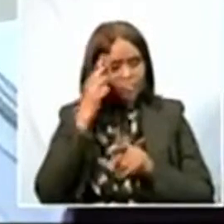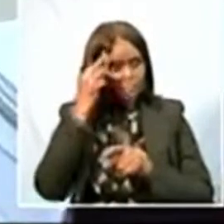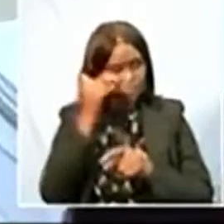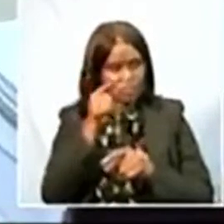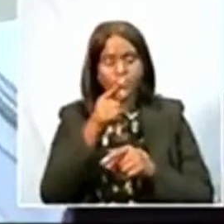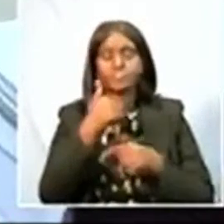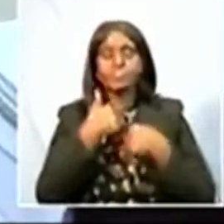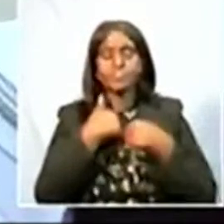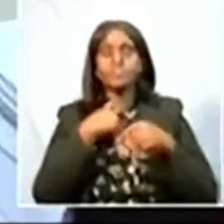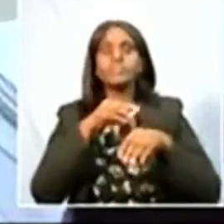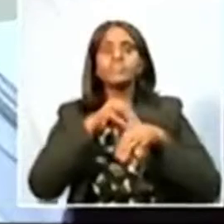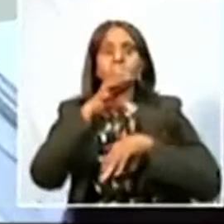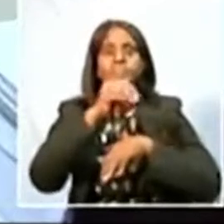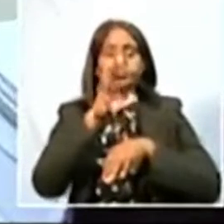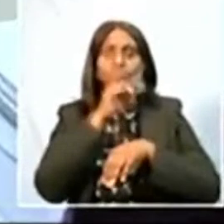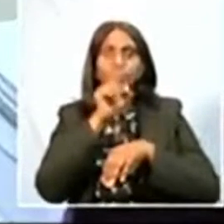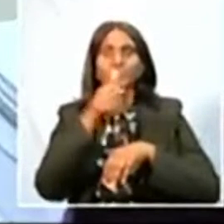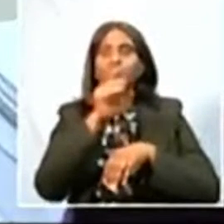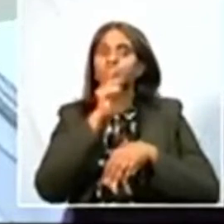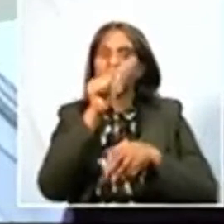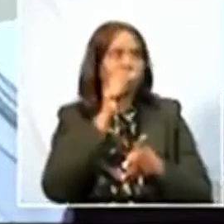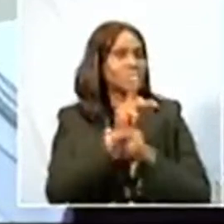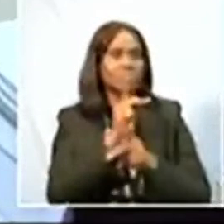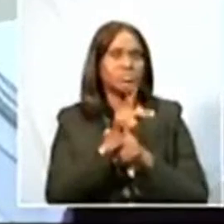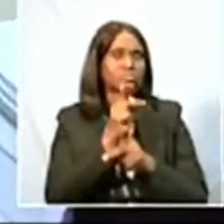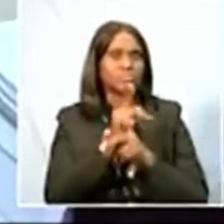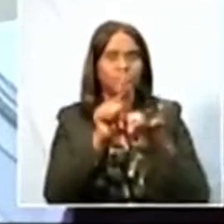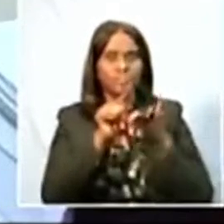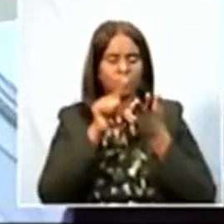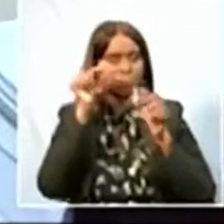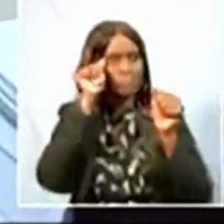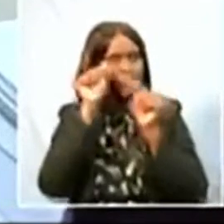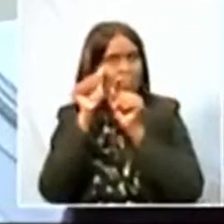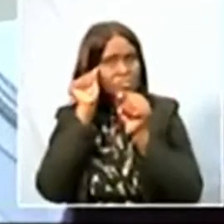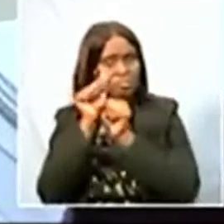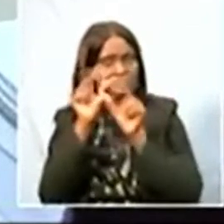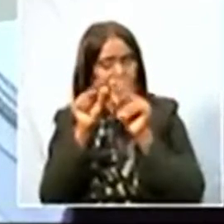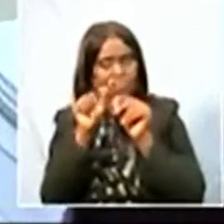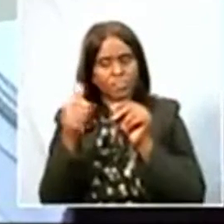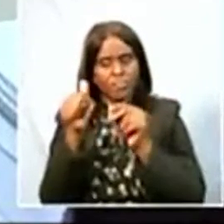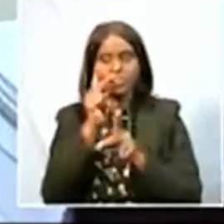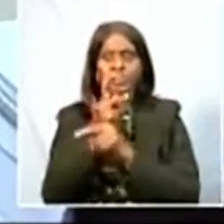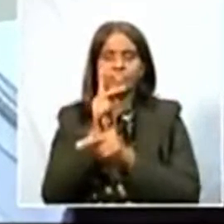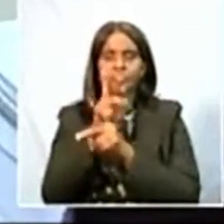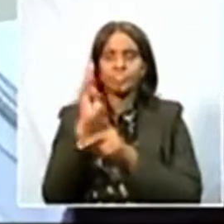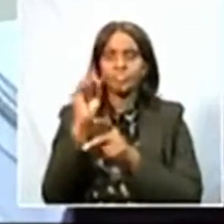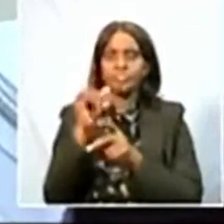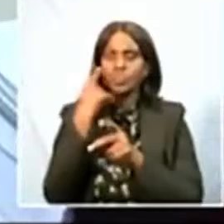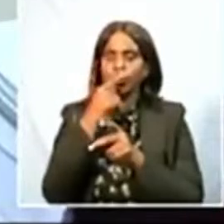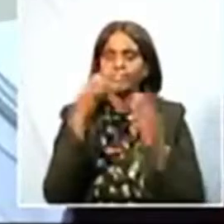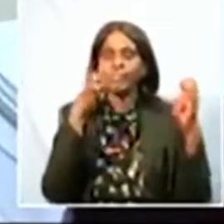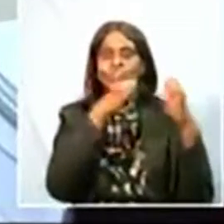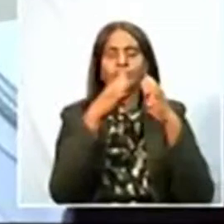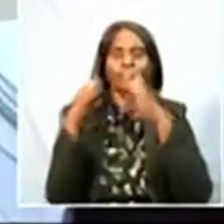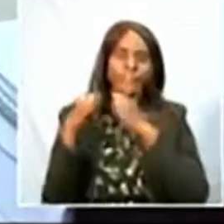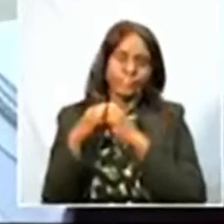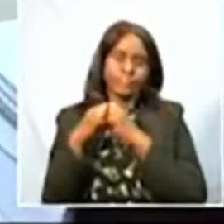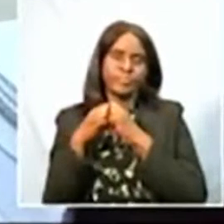have advanced is that you don't keep loan agreements that are kept by the bank.